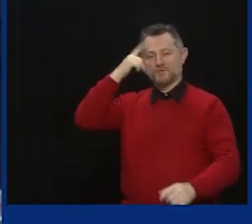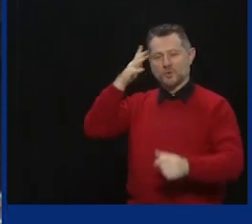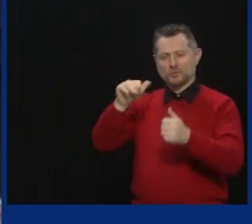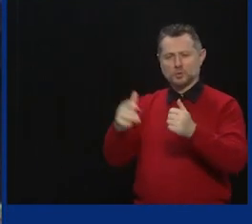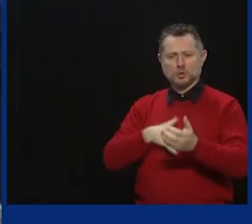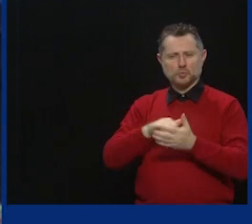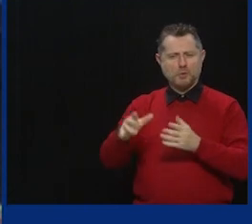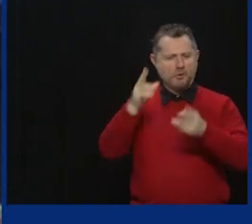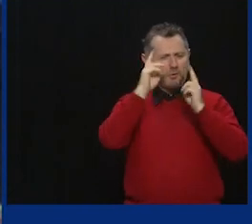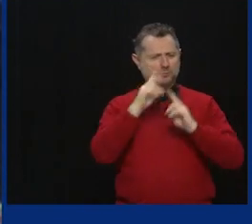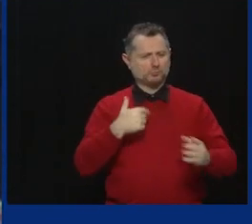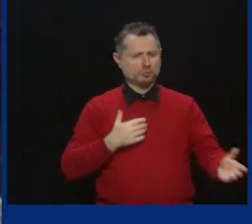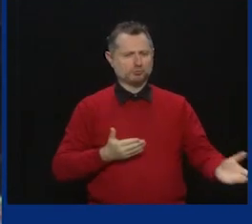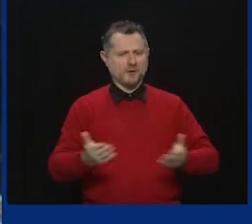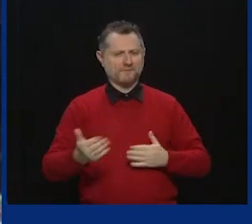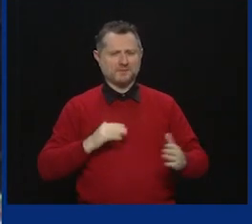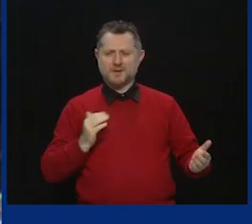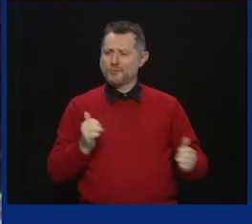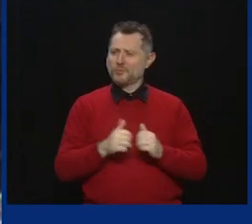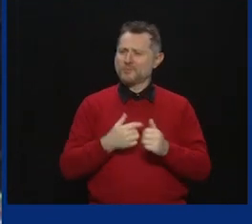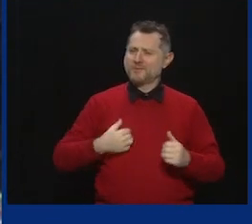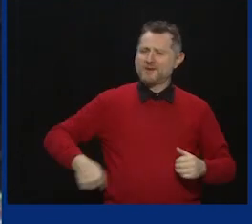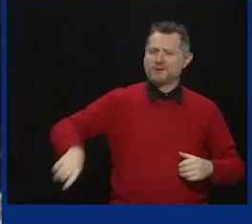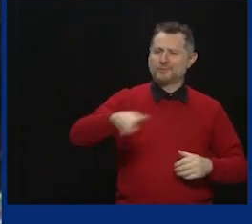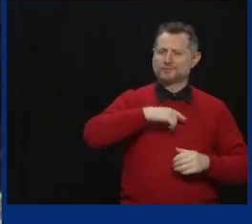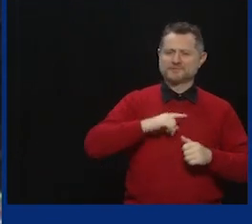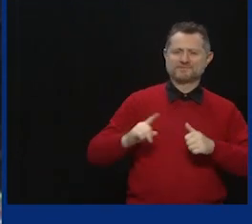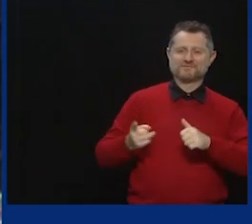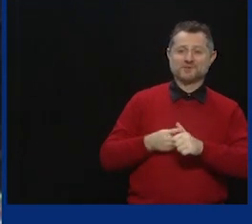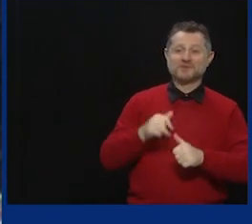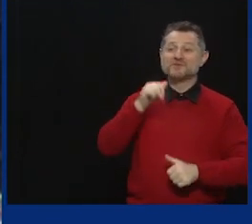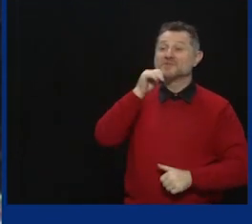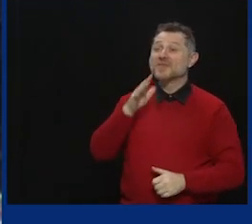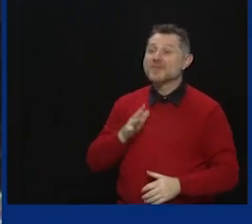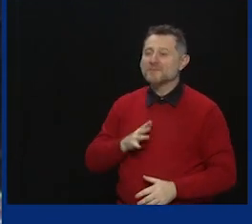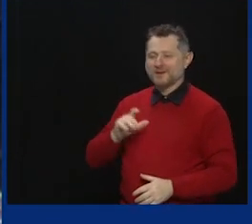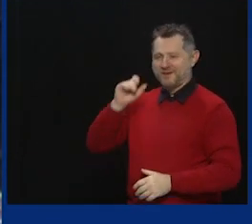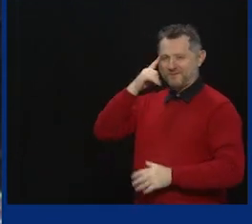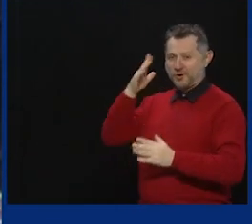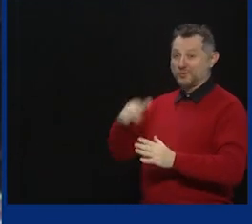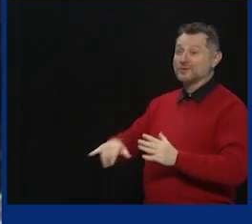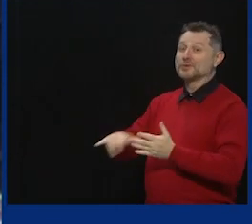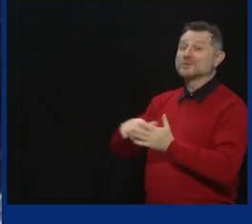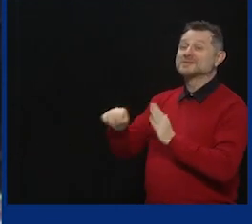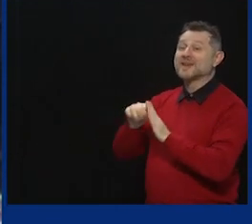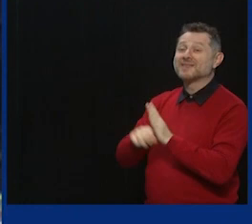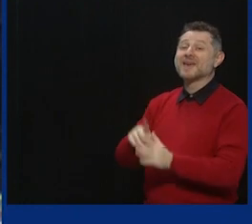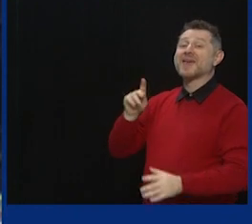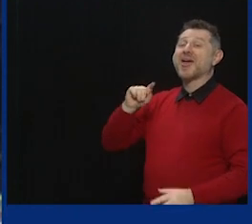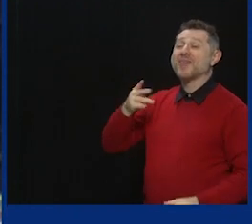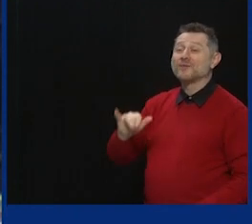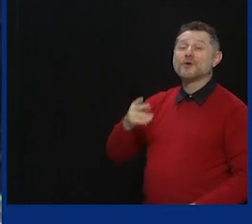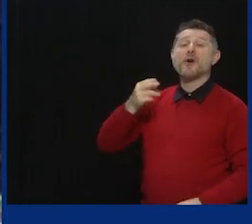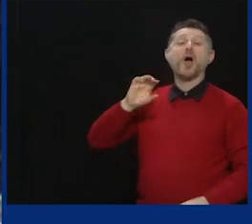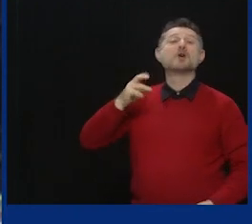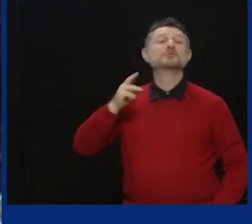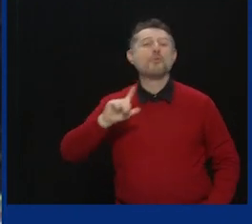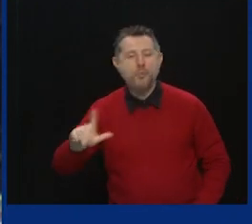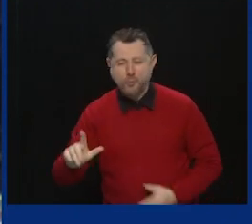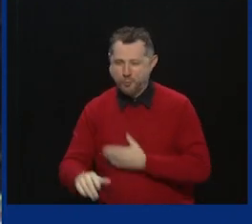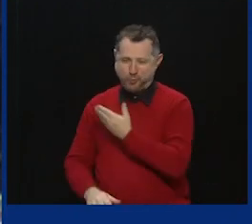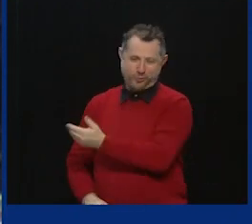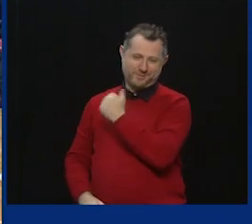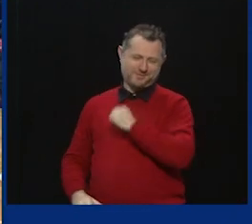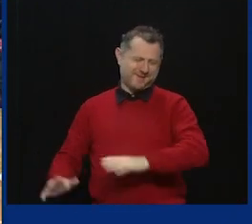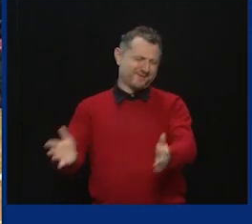serve with our first female governor of the State of New York, Governor Kathy Hochul. Yes,